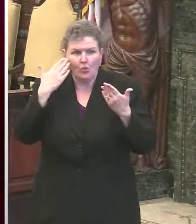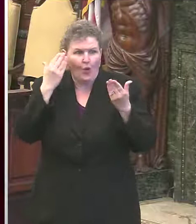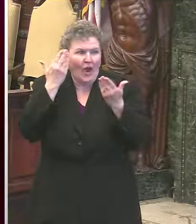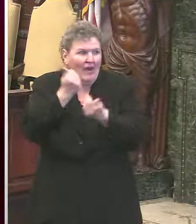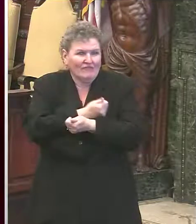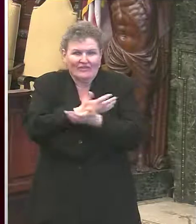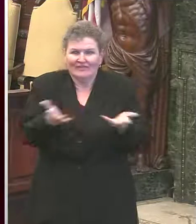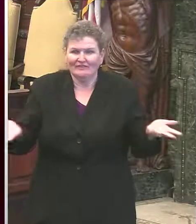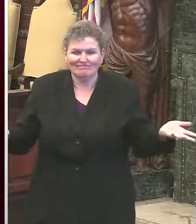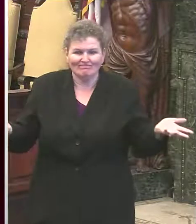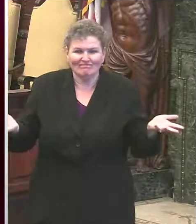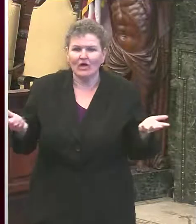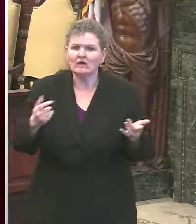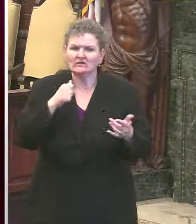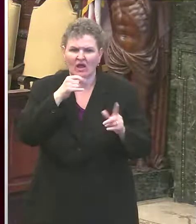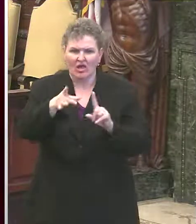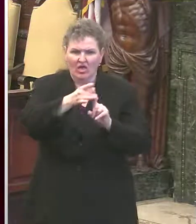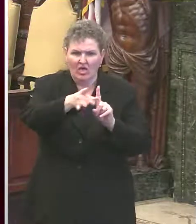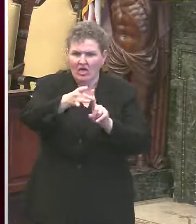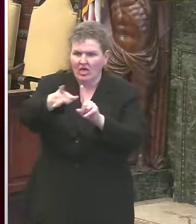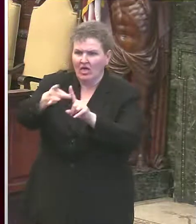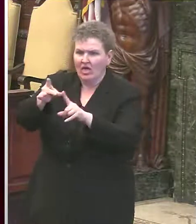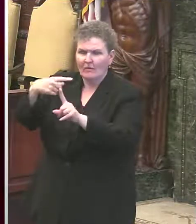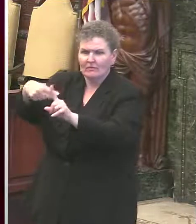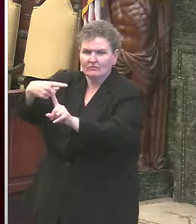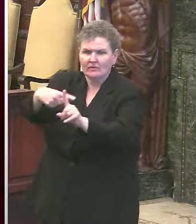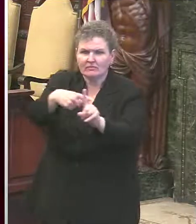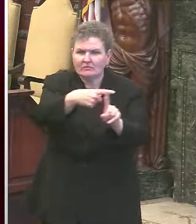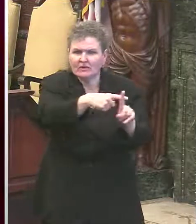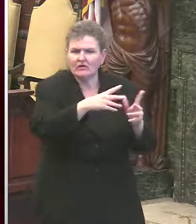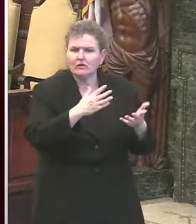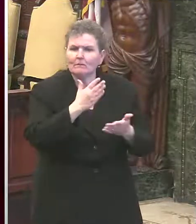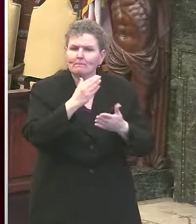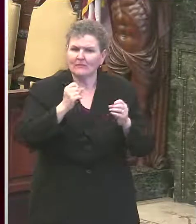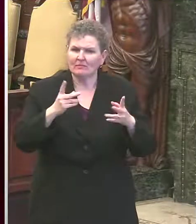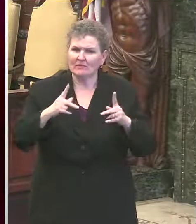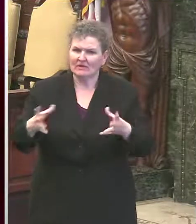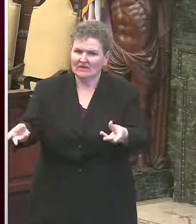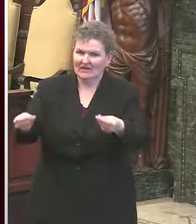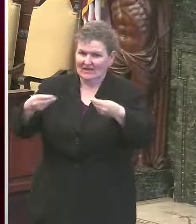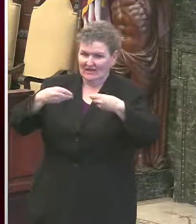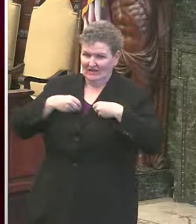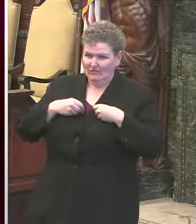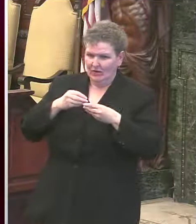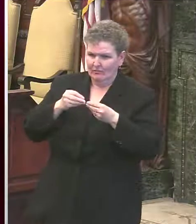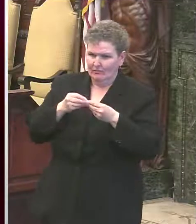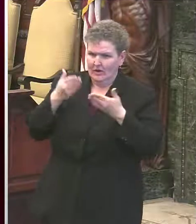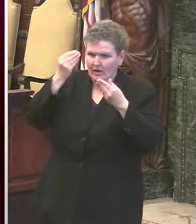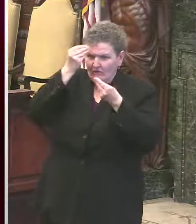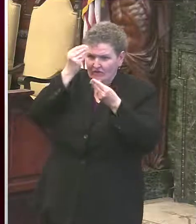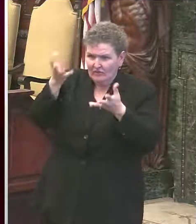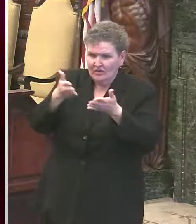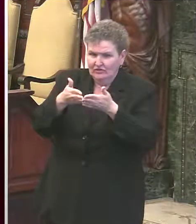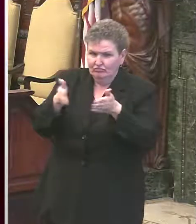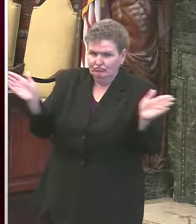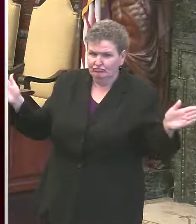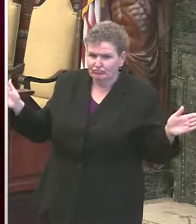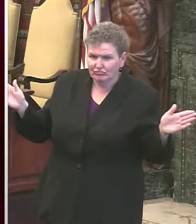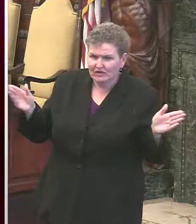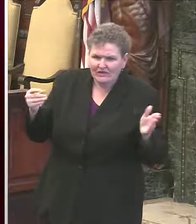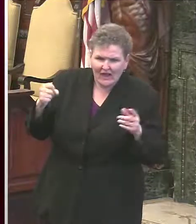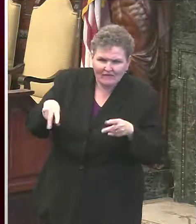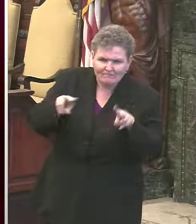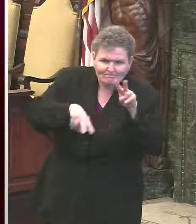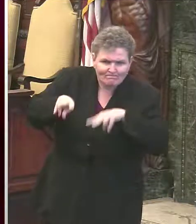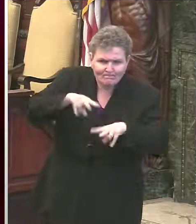teachers. But we're looking at whether the information we have available to us is something that we can make publicly available. And we're in discussions with the district about,